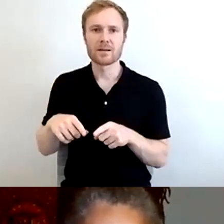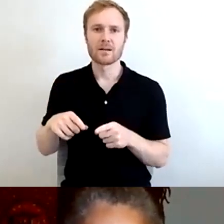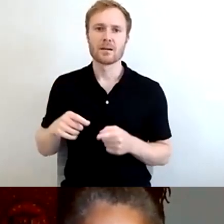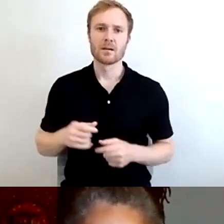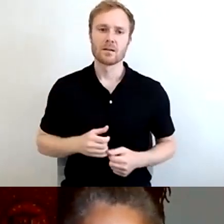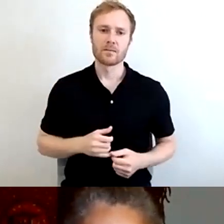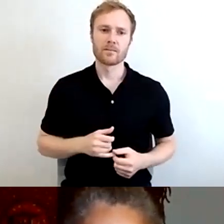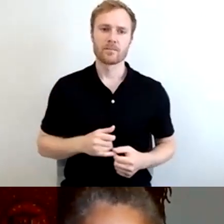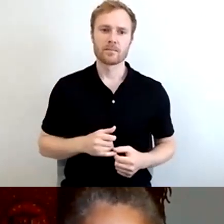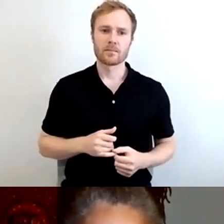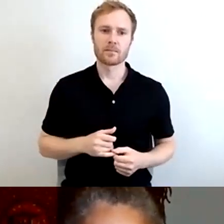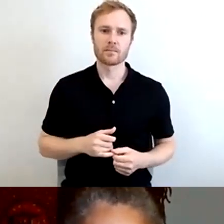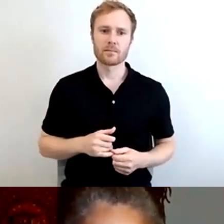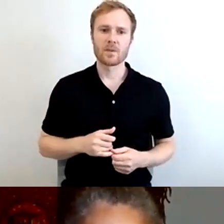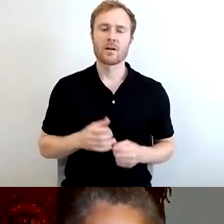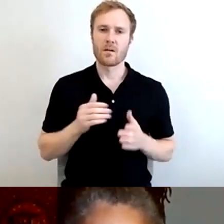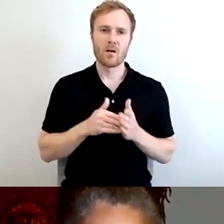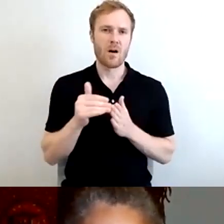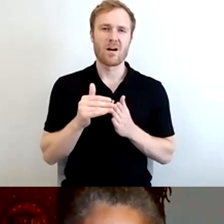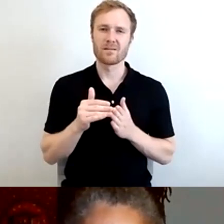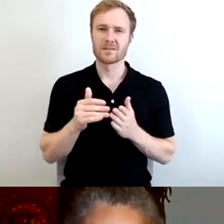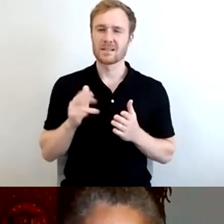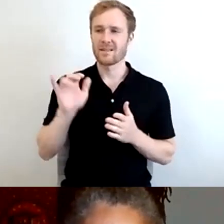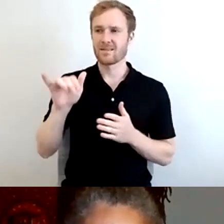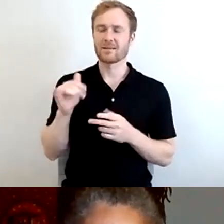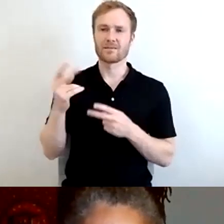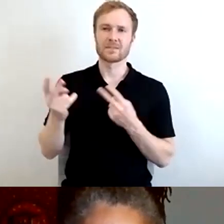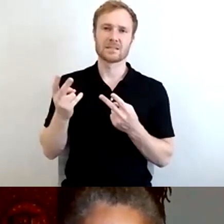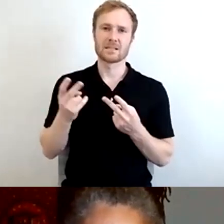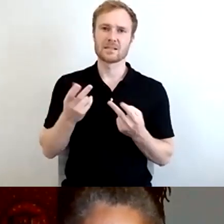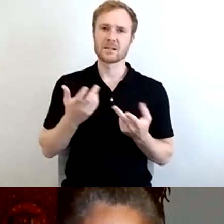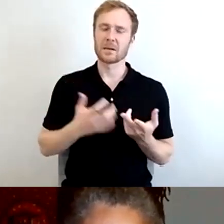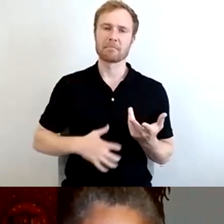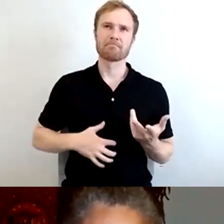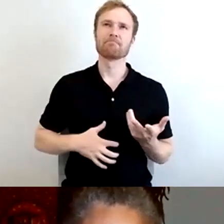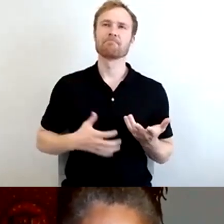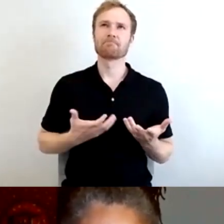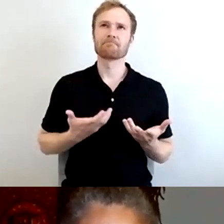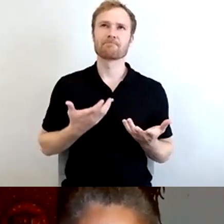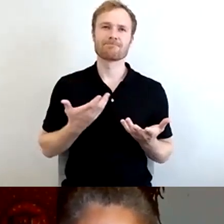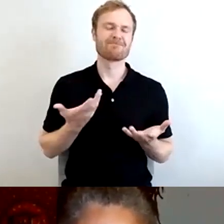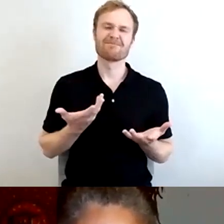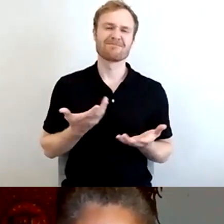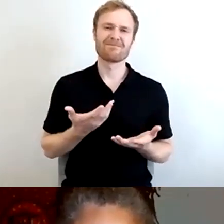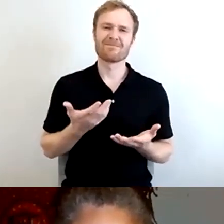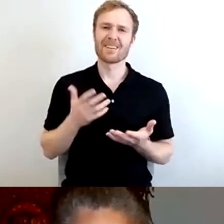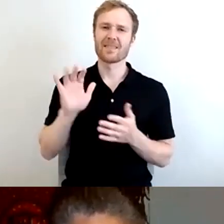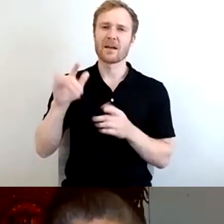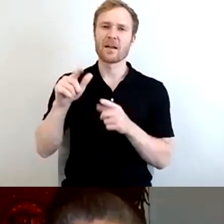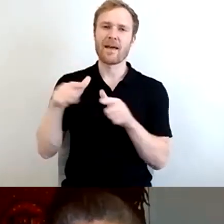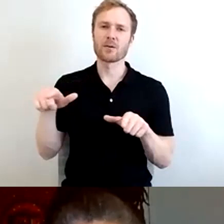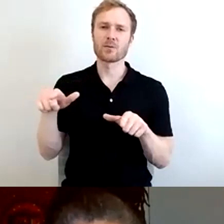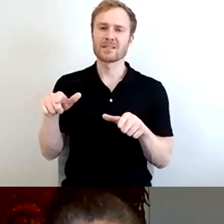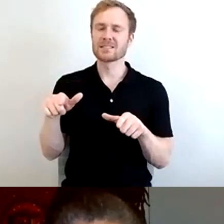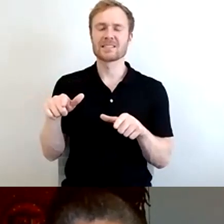like, you can put it a certain way, a different way. And with the